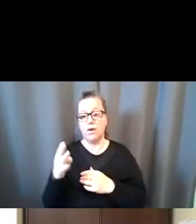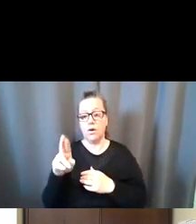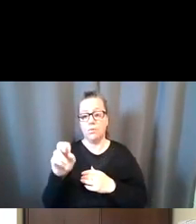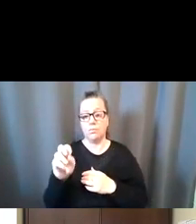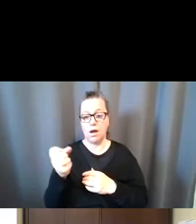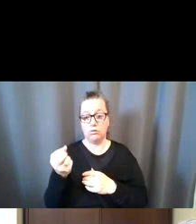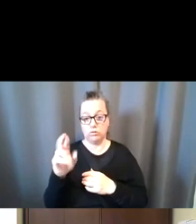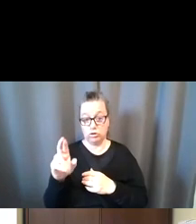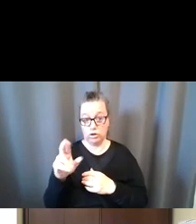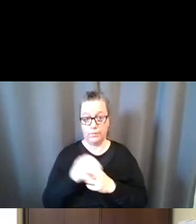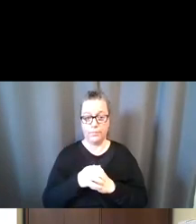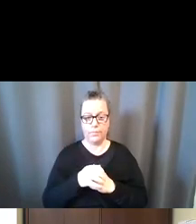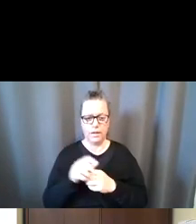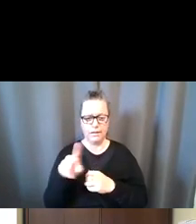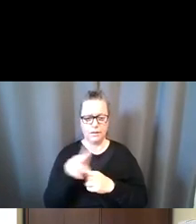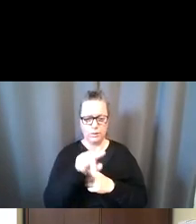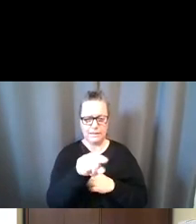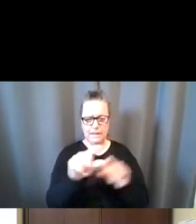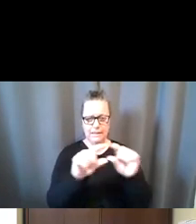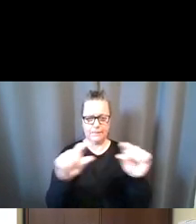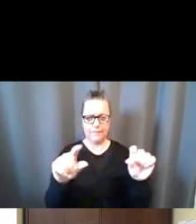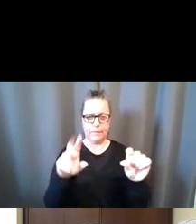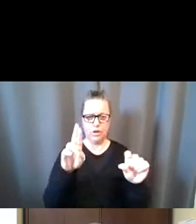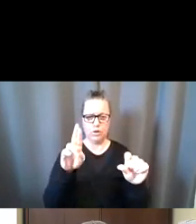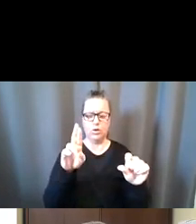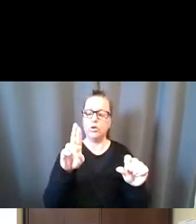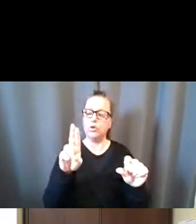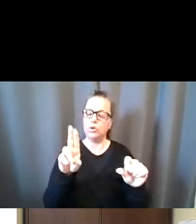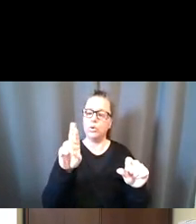the browser to the URL you see at the top,